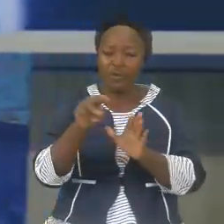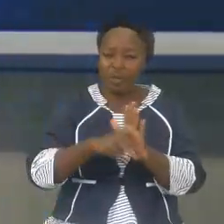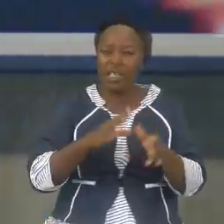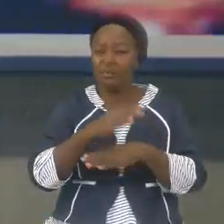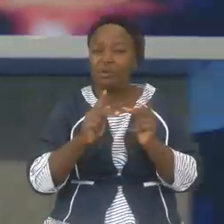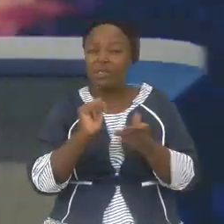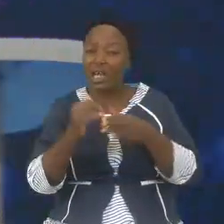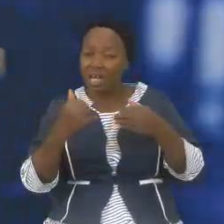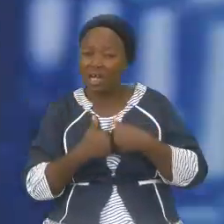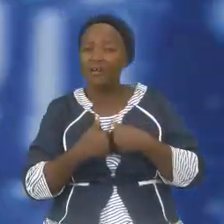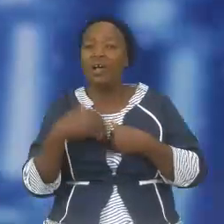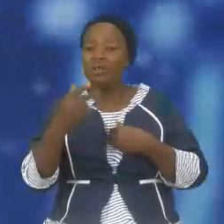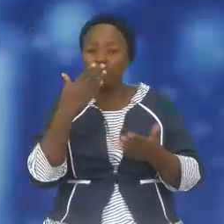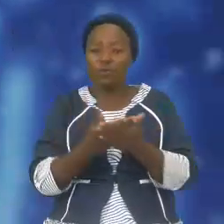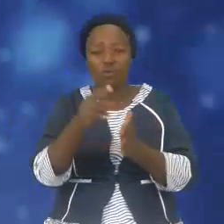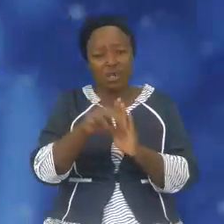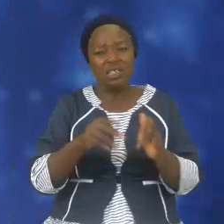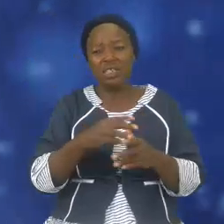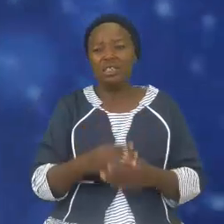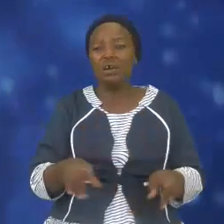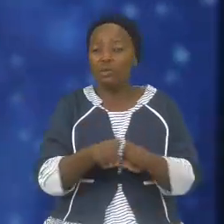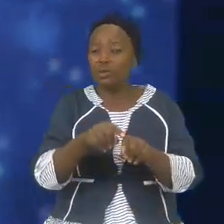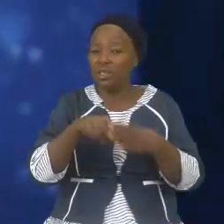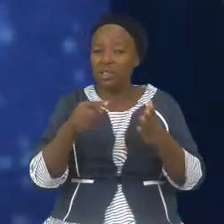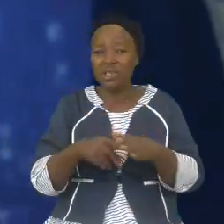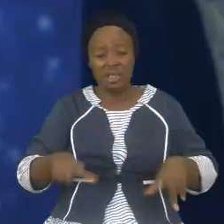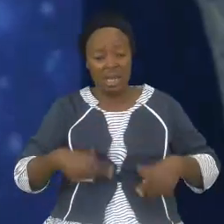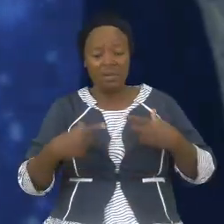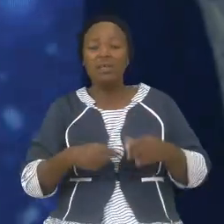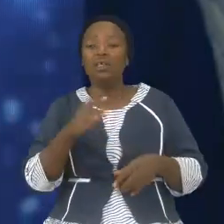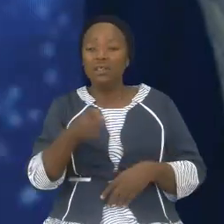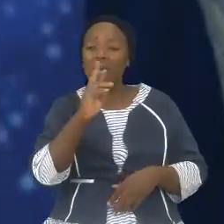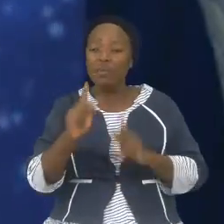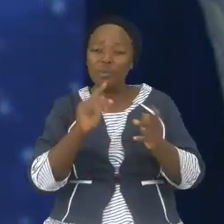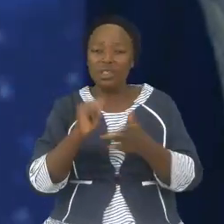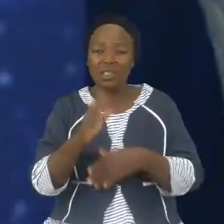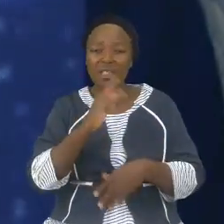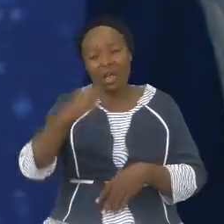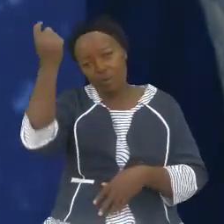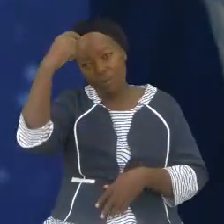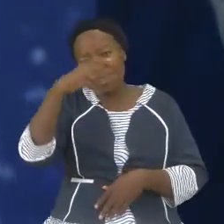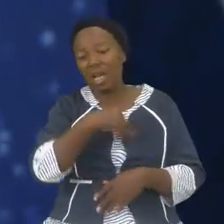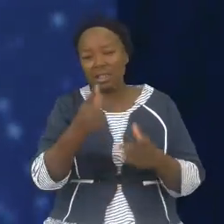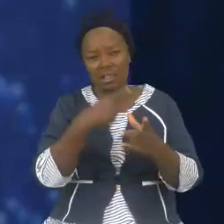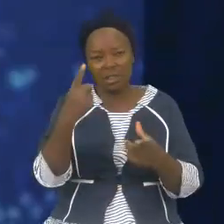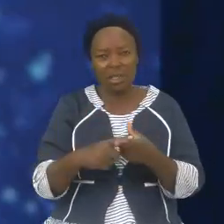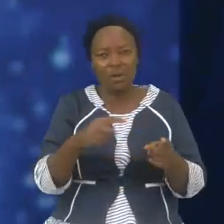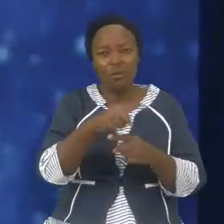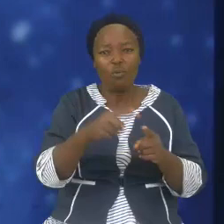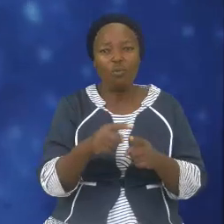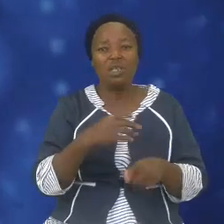that have the goodness, even in this life, they're the people who are wise. And then when it comes